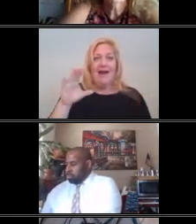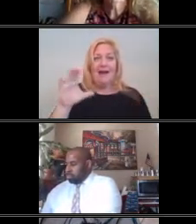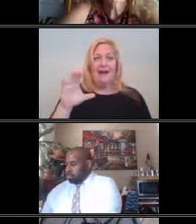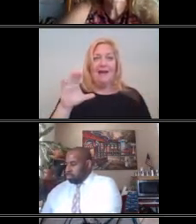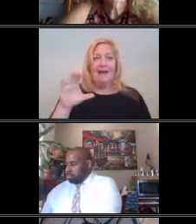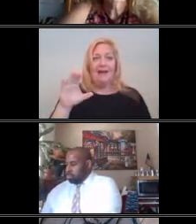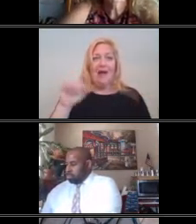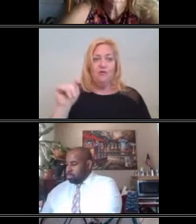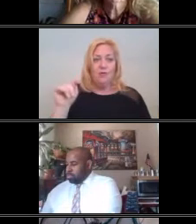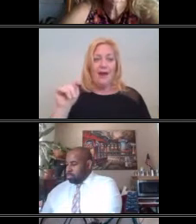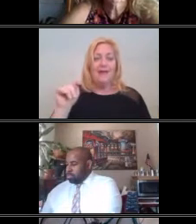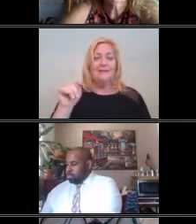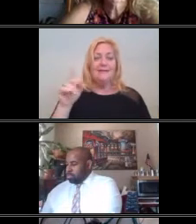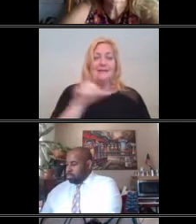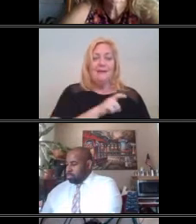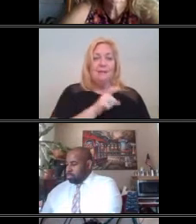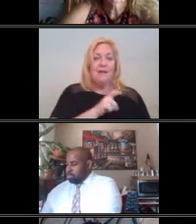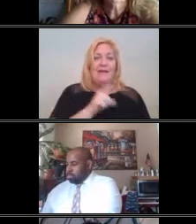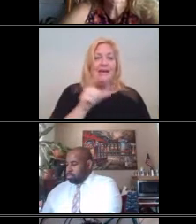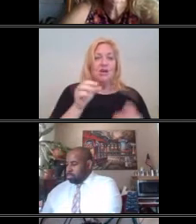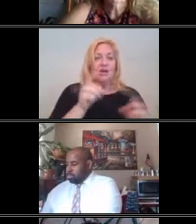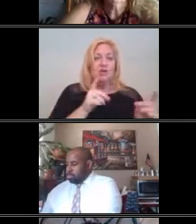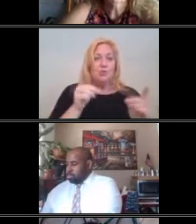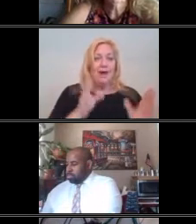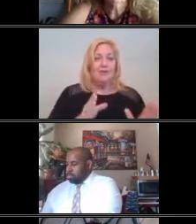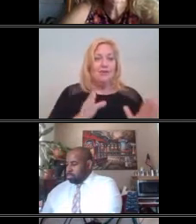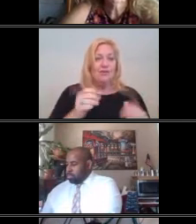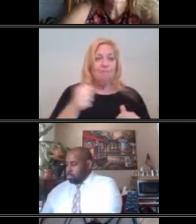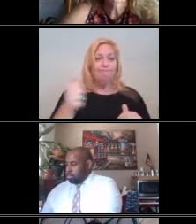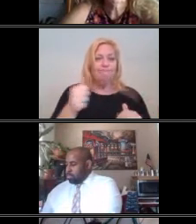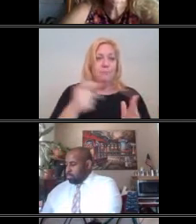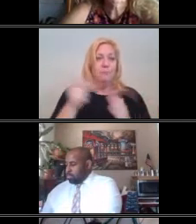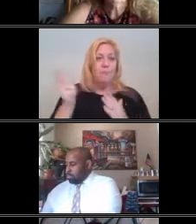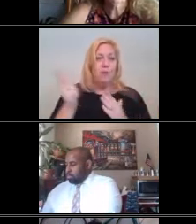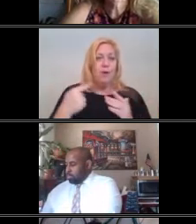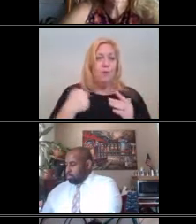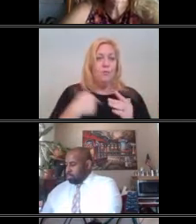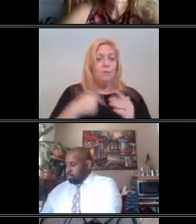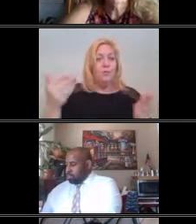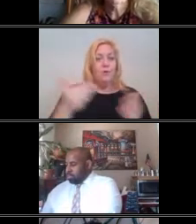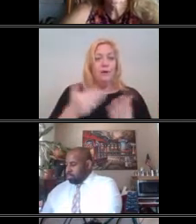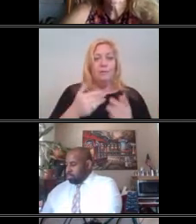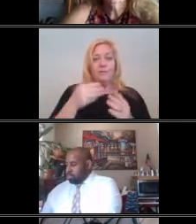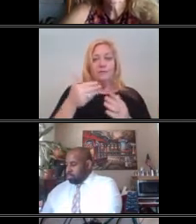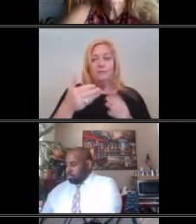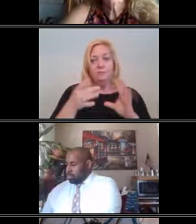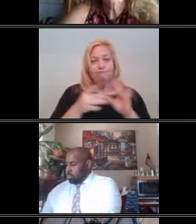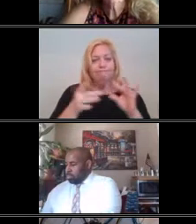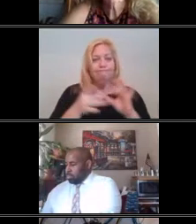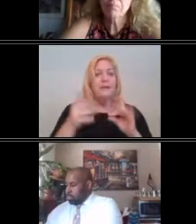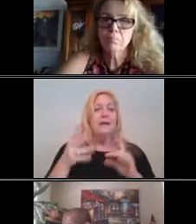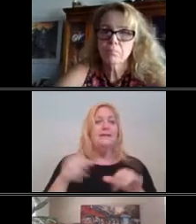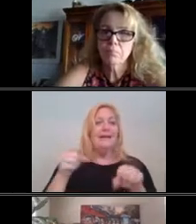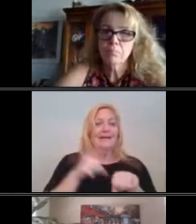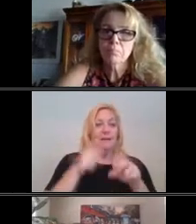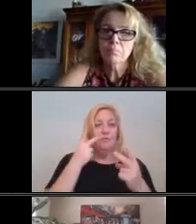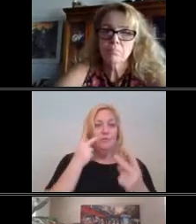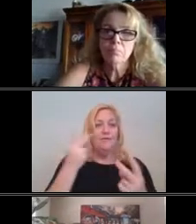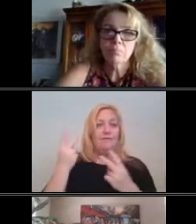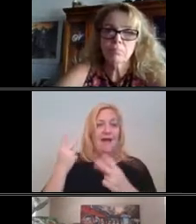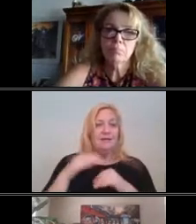of Planning and Modal Programs, and we'll be offering some welcoming remarks and taking some time to reflect